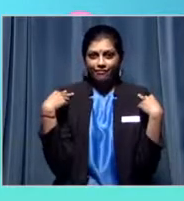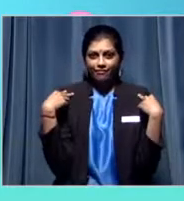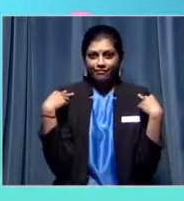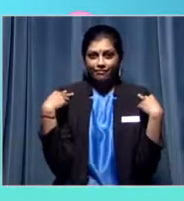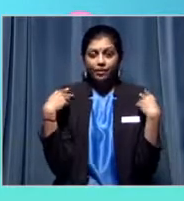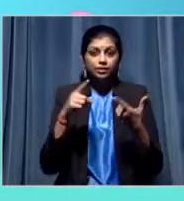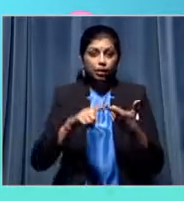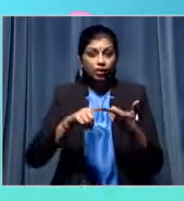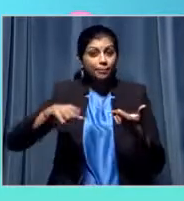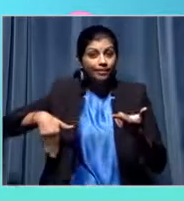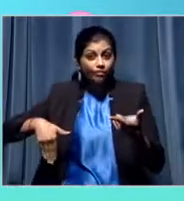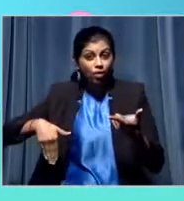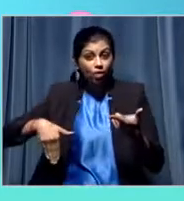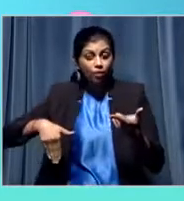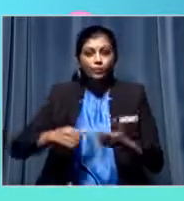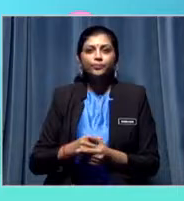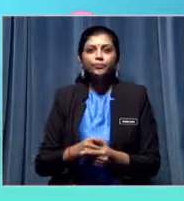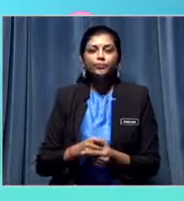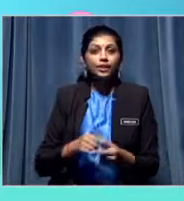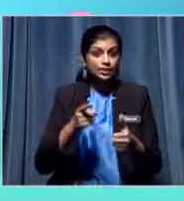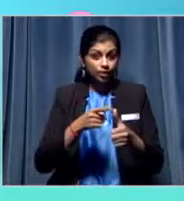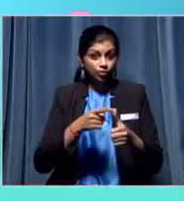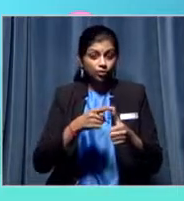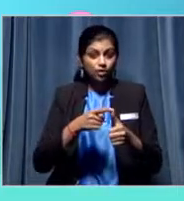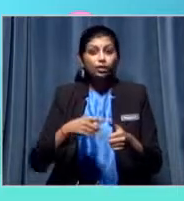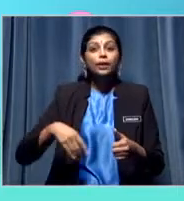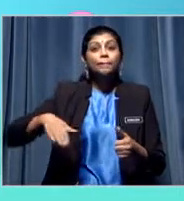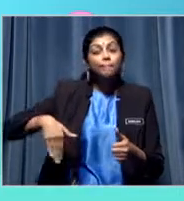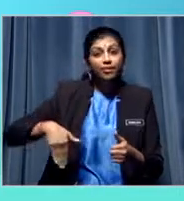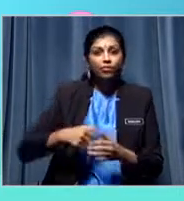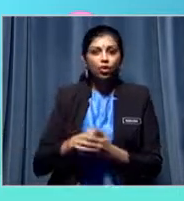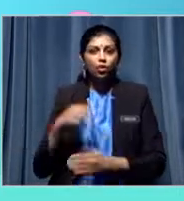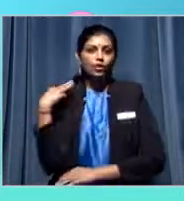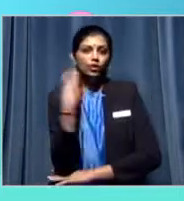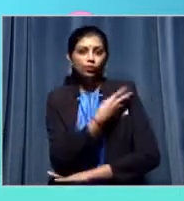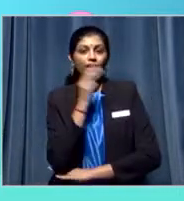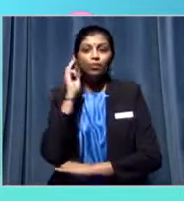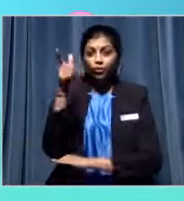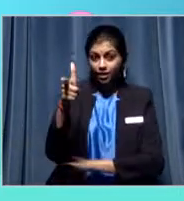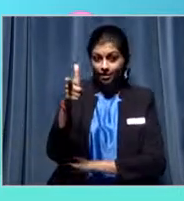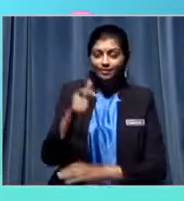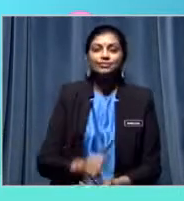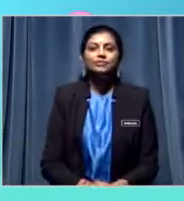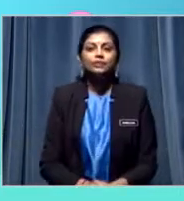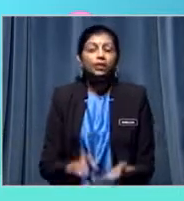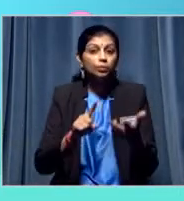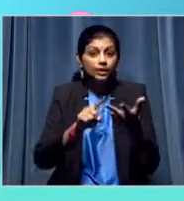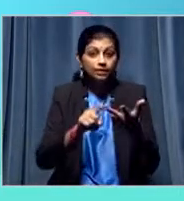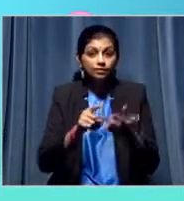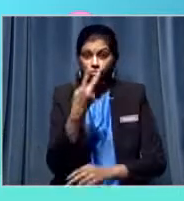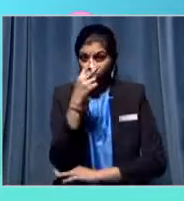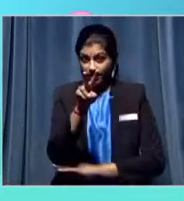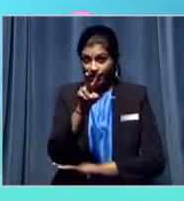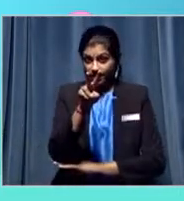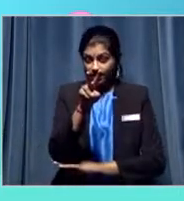home. Before they arrive, we will have cleaned up the house. She will have